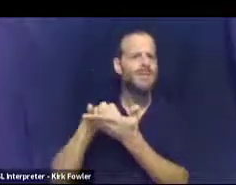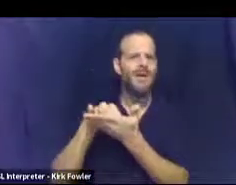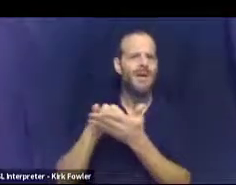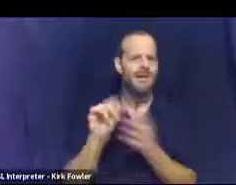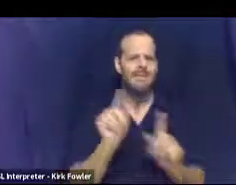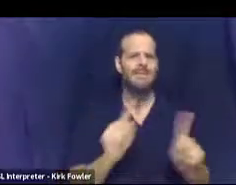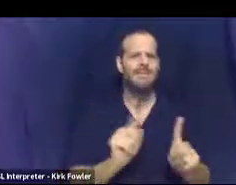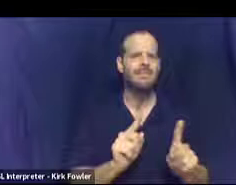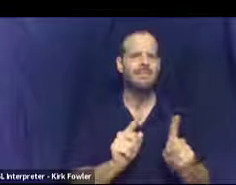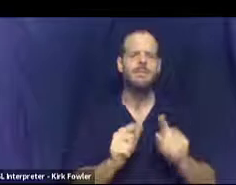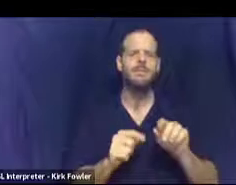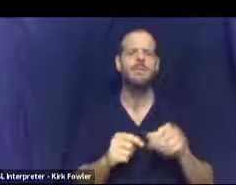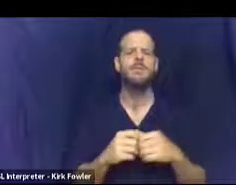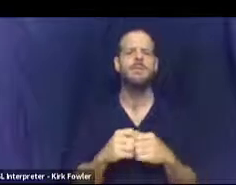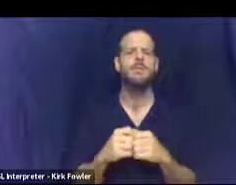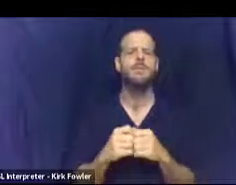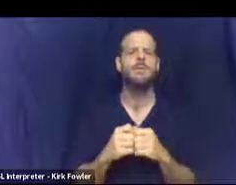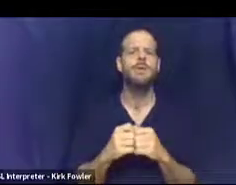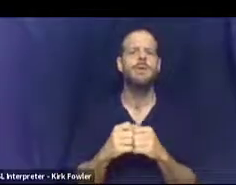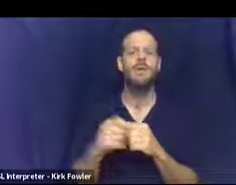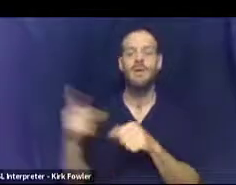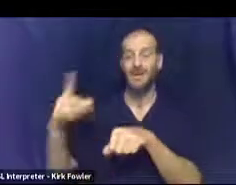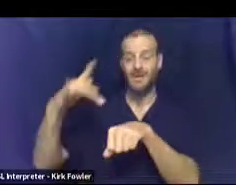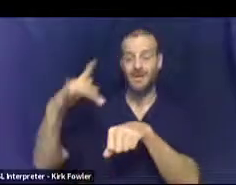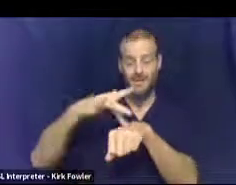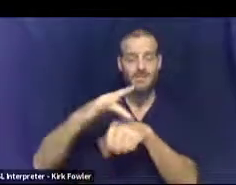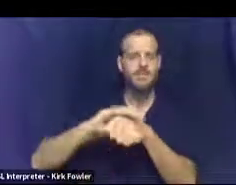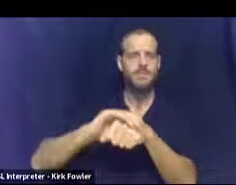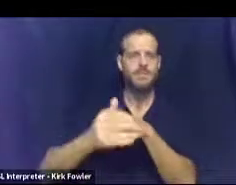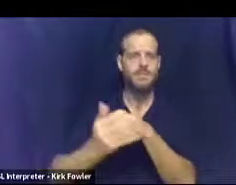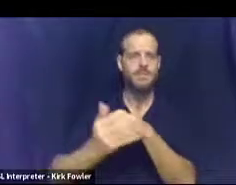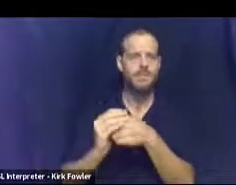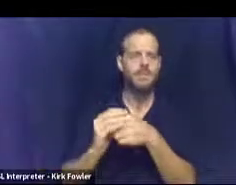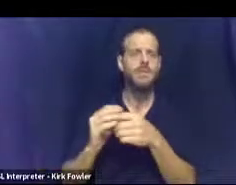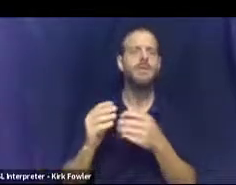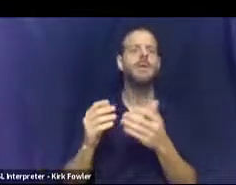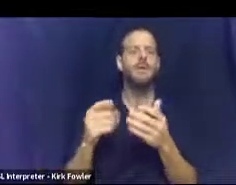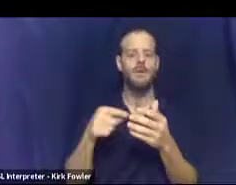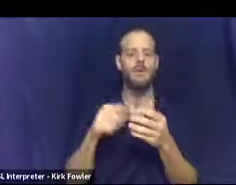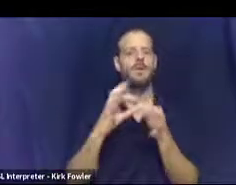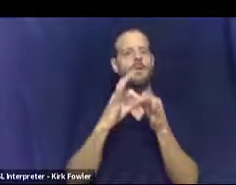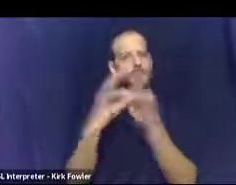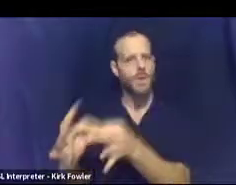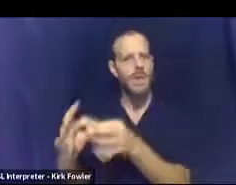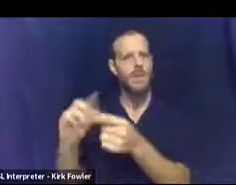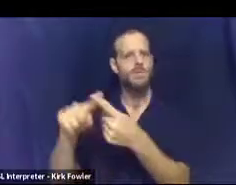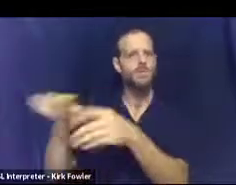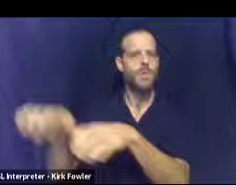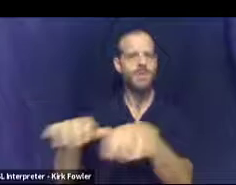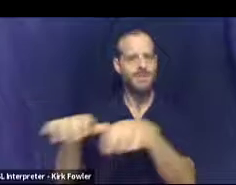is that they're touching, whatever it is that they're able to see or hear is how we're incorporating that into the system.